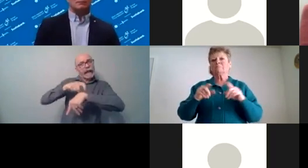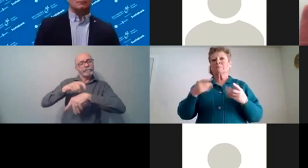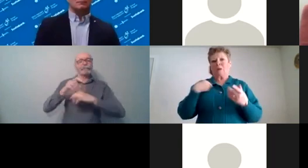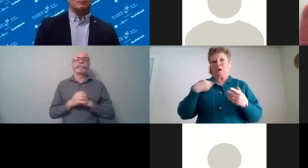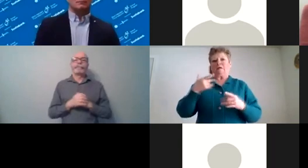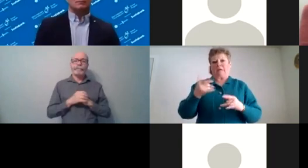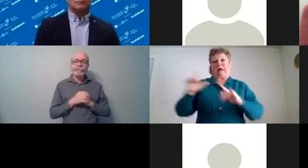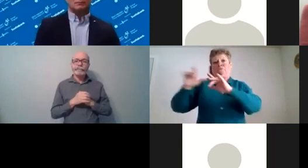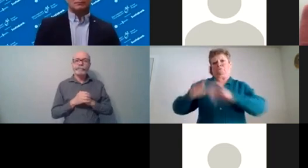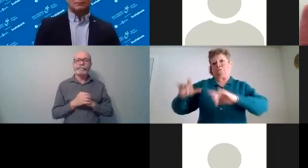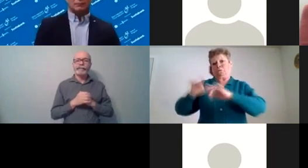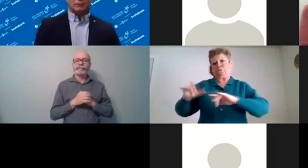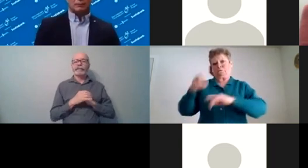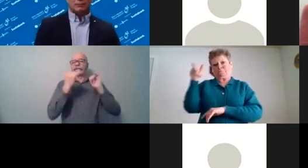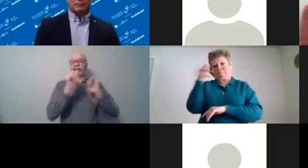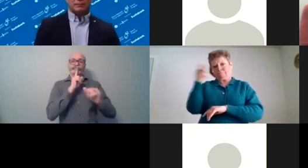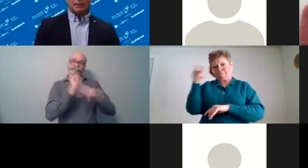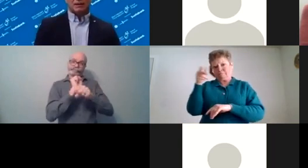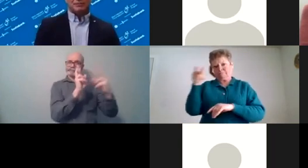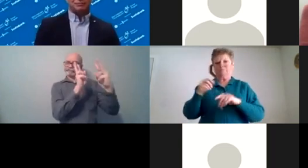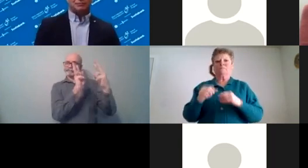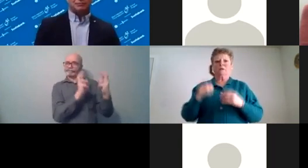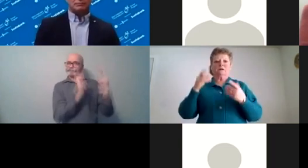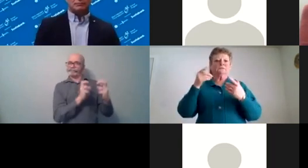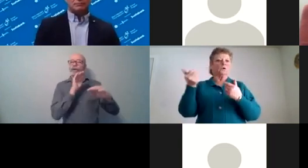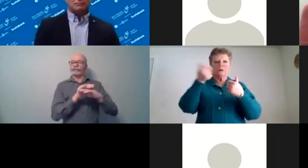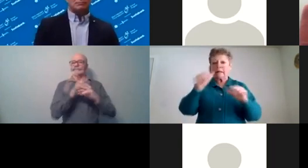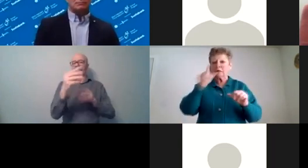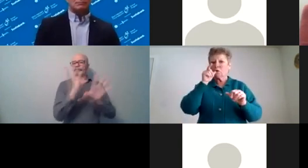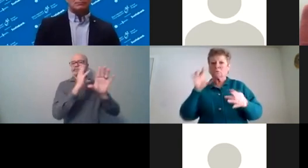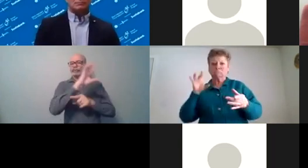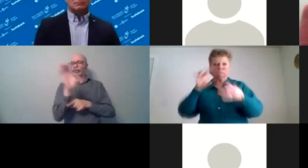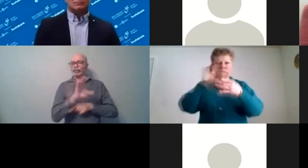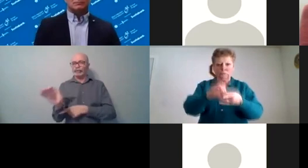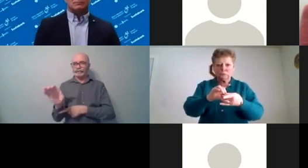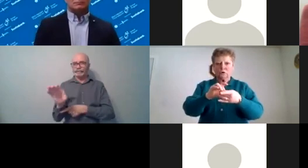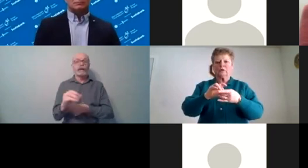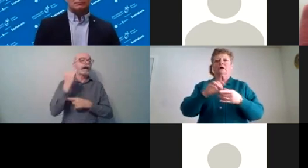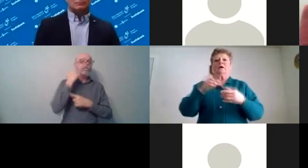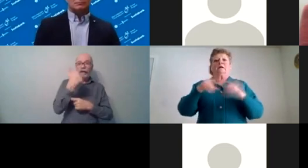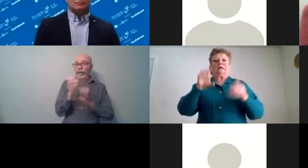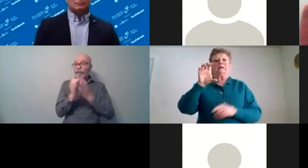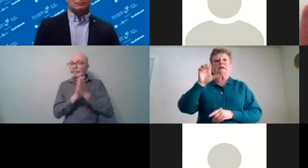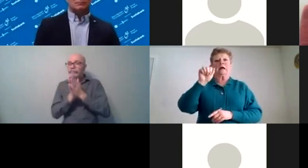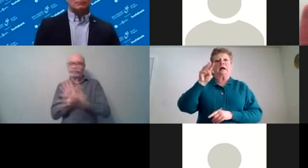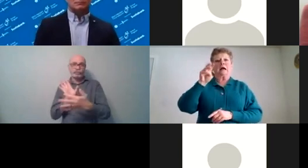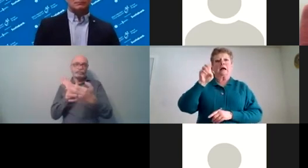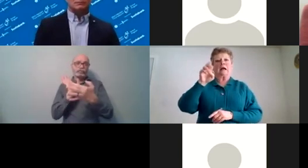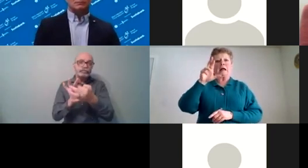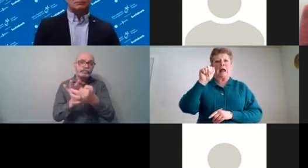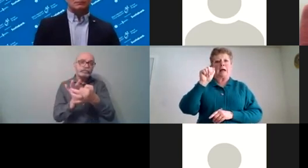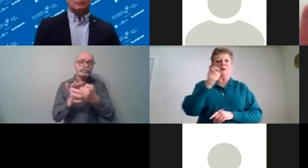recording and may broadcast today's announcement. So anyone who has joined us can turn off their camera now. With